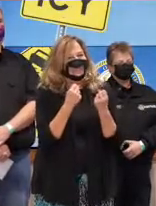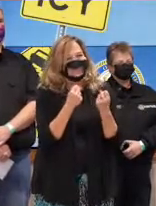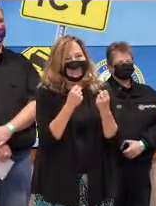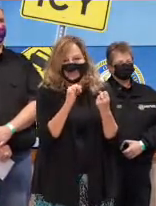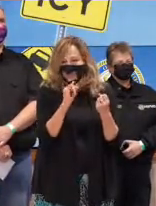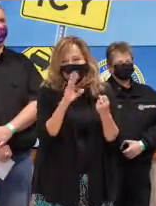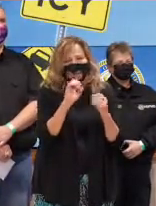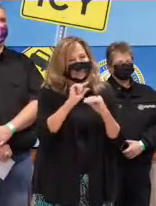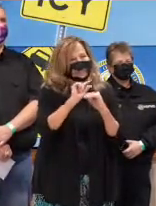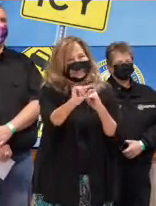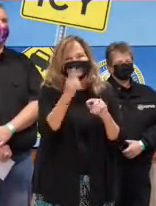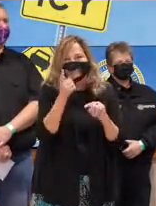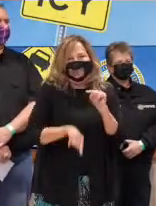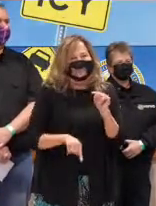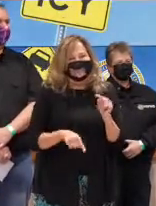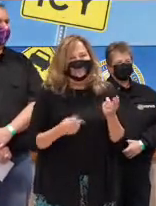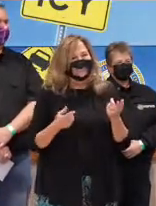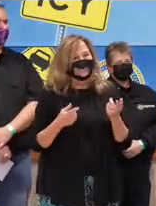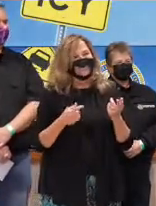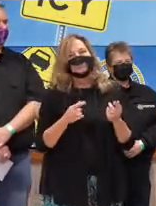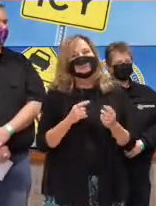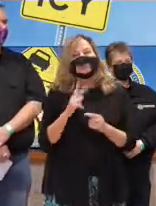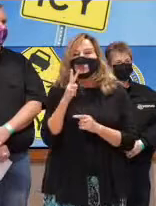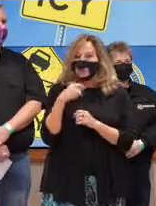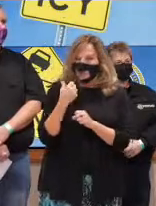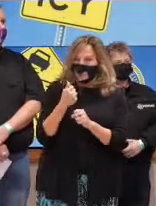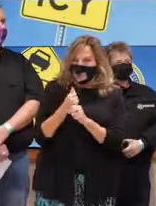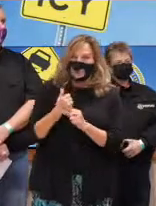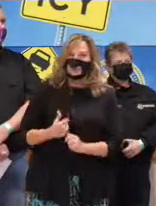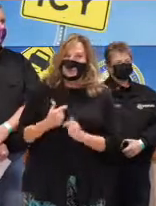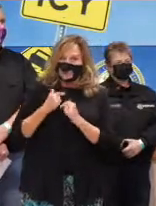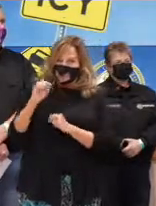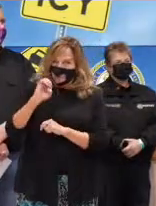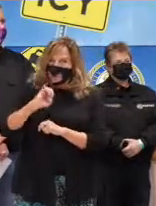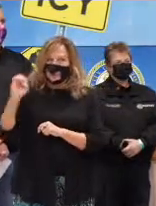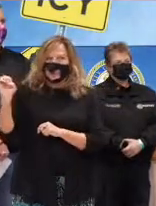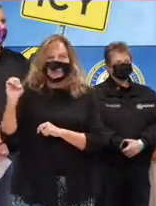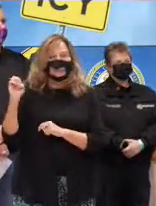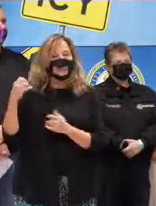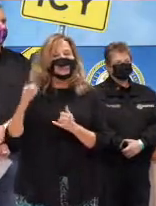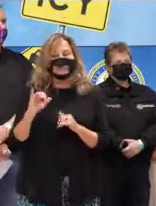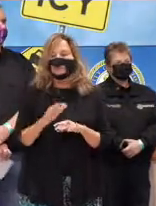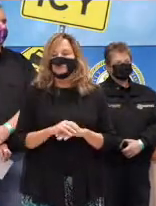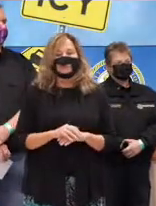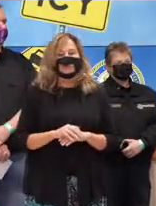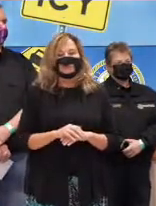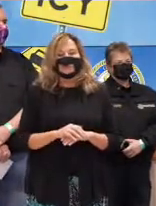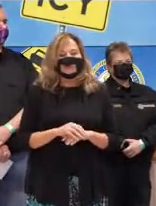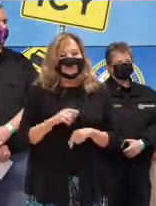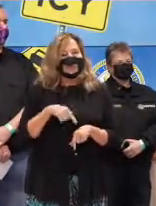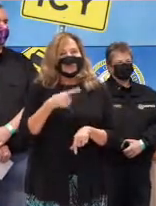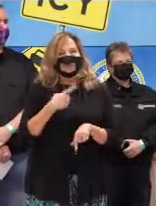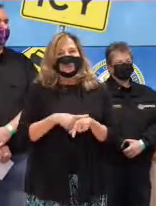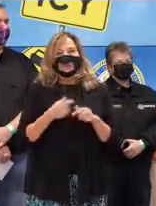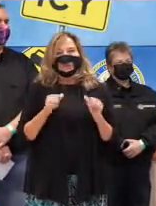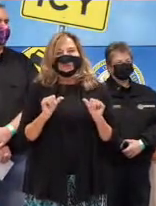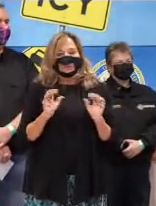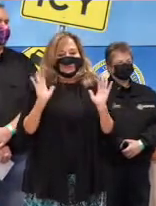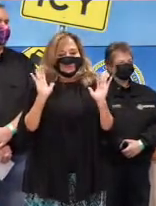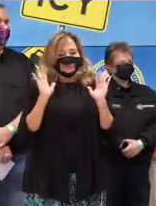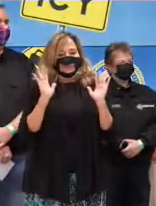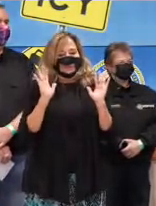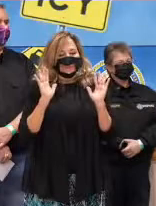Never. Even my 3 years on the East Coast. One time was enough. I gave that